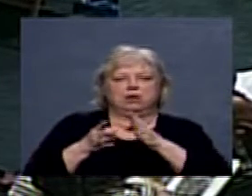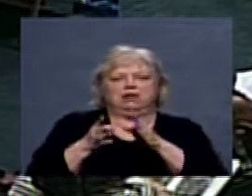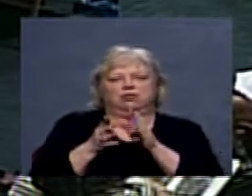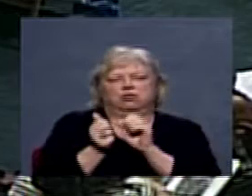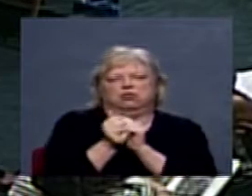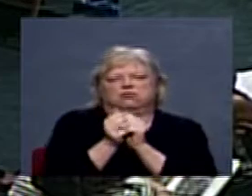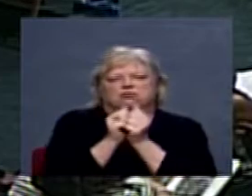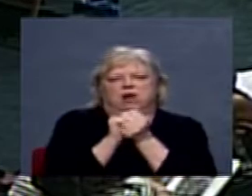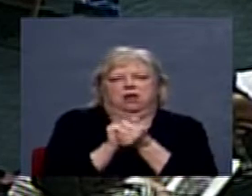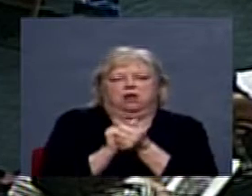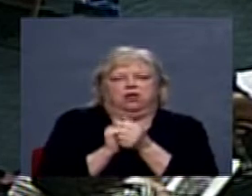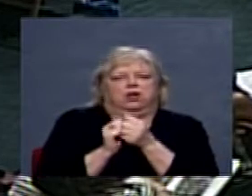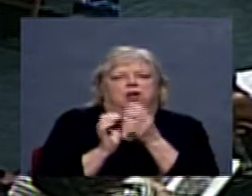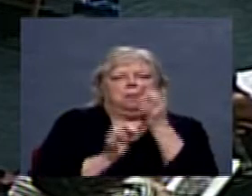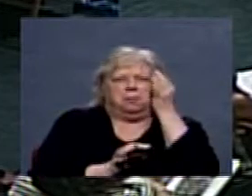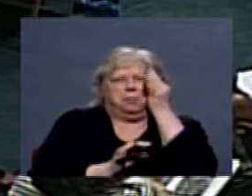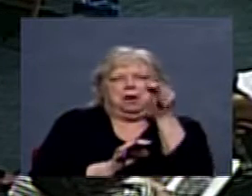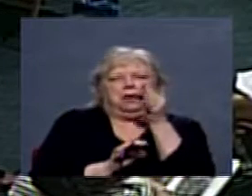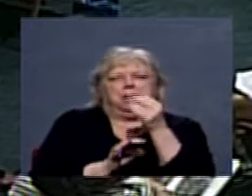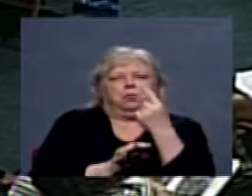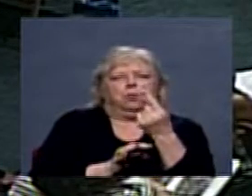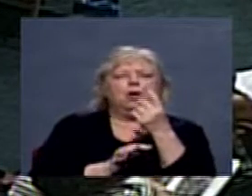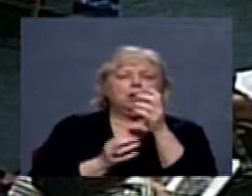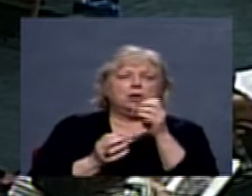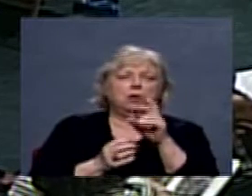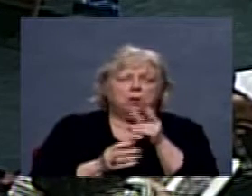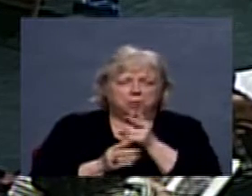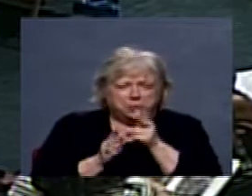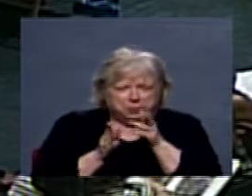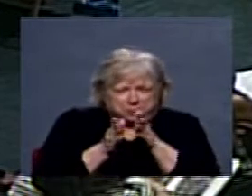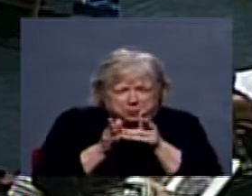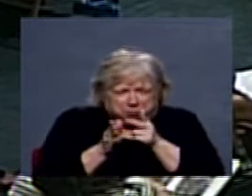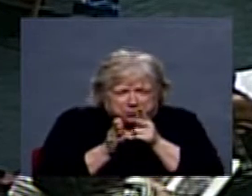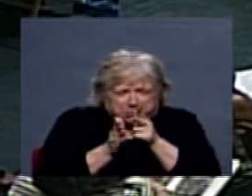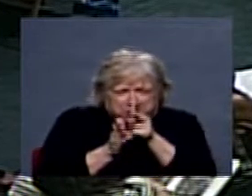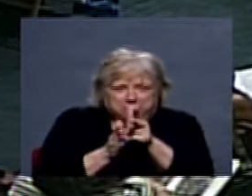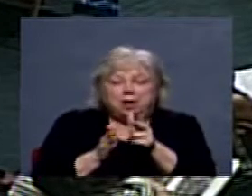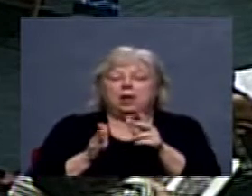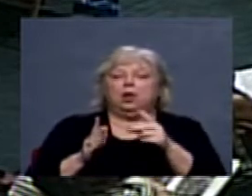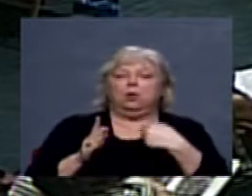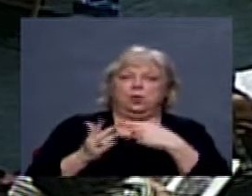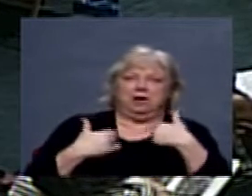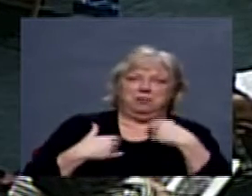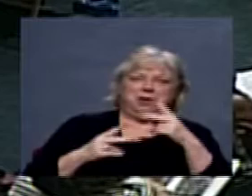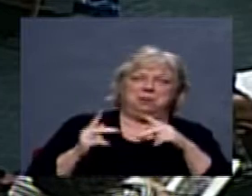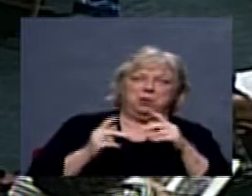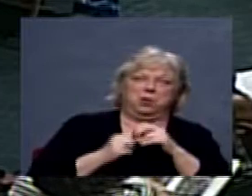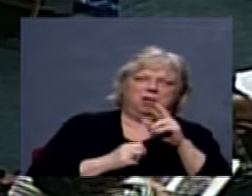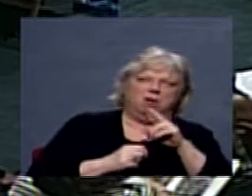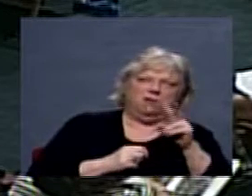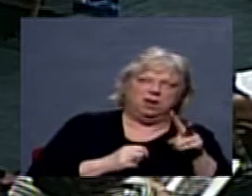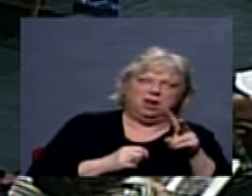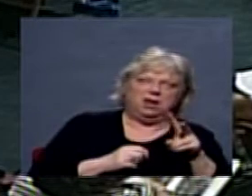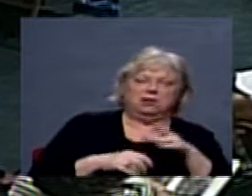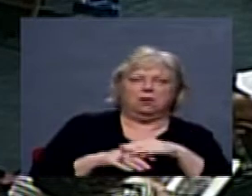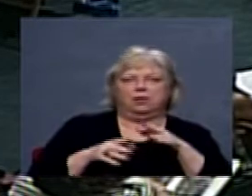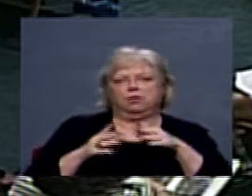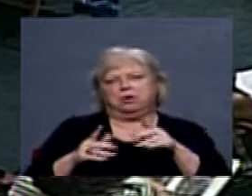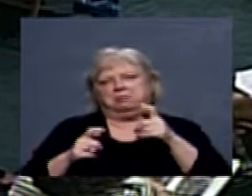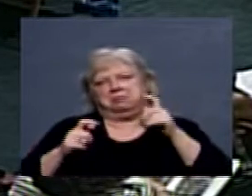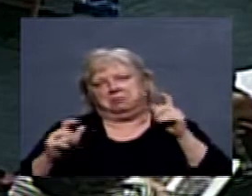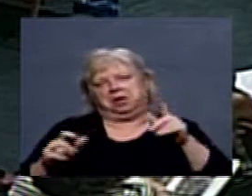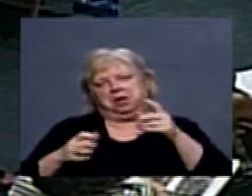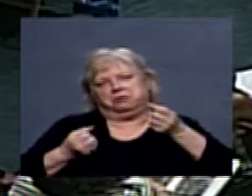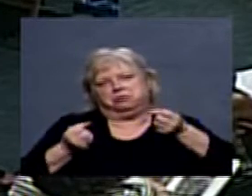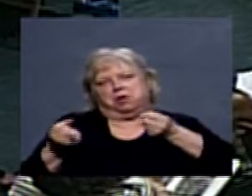get one car down it. We have people who have RVs on the street. We have people who have big trucks on the